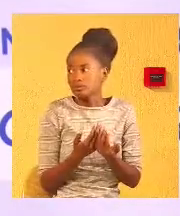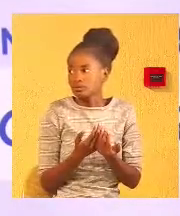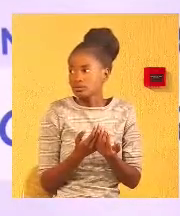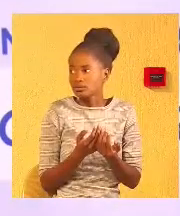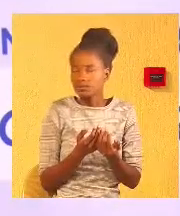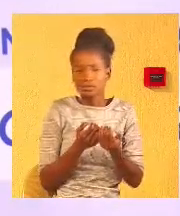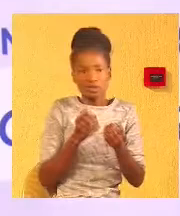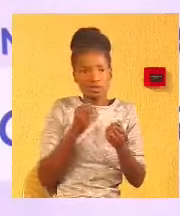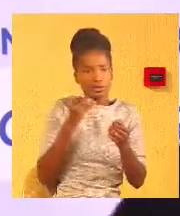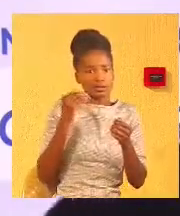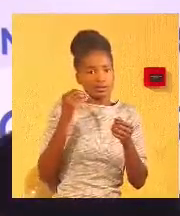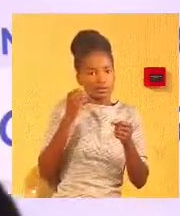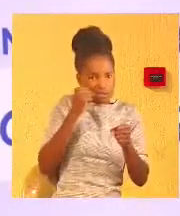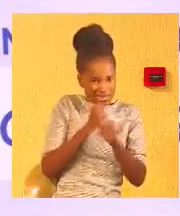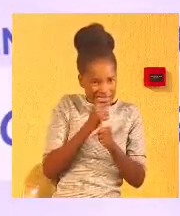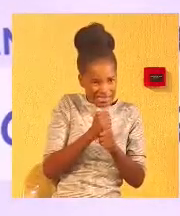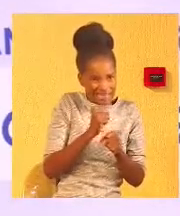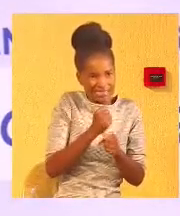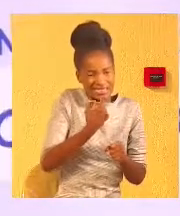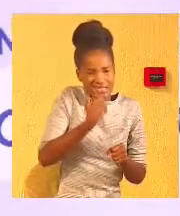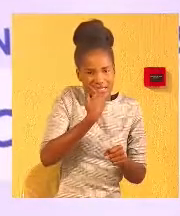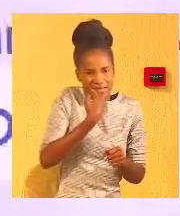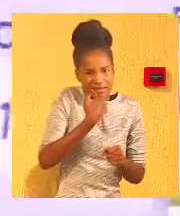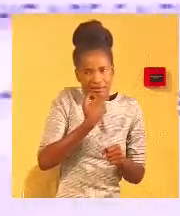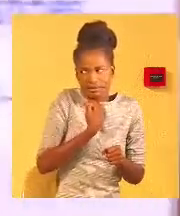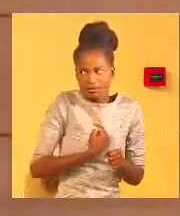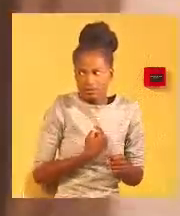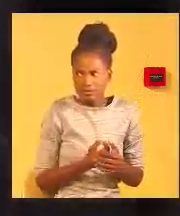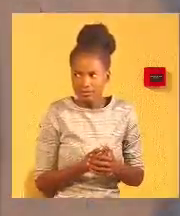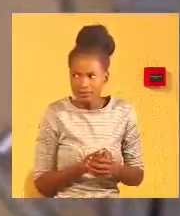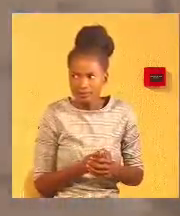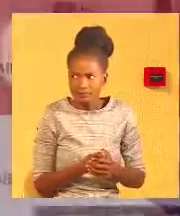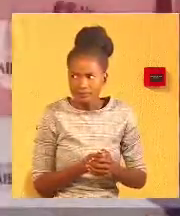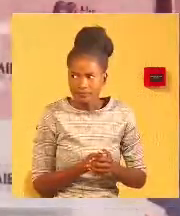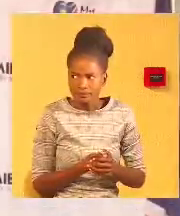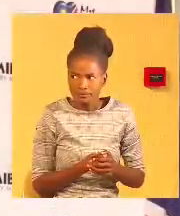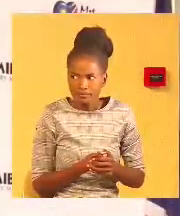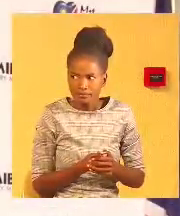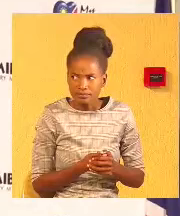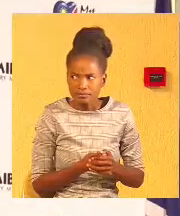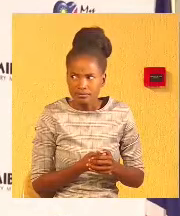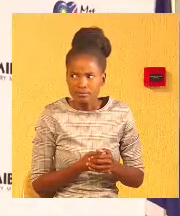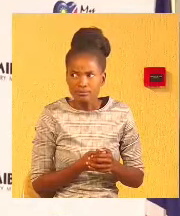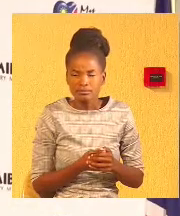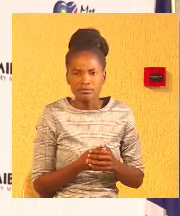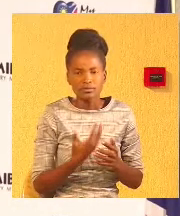future? Thank you very much. We have Mr. Pretorius on the line to ask the last question for this round. Mr.